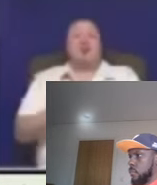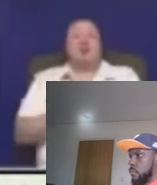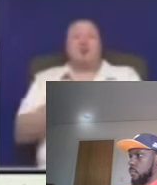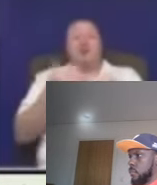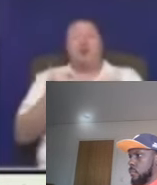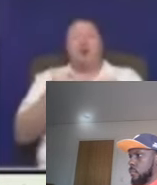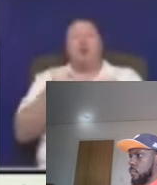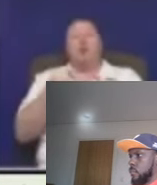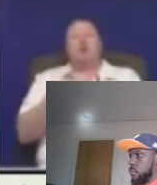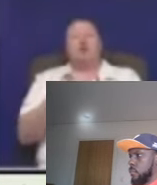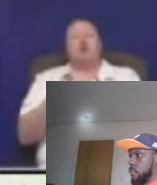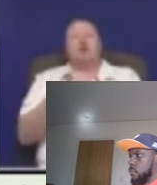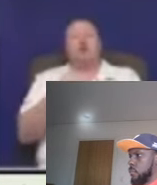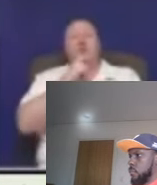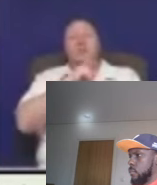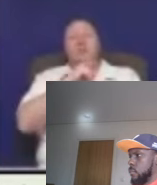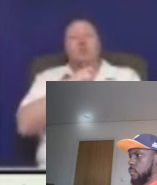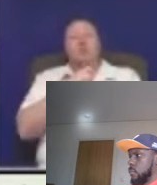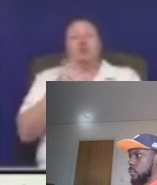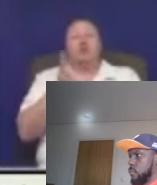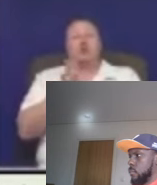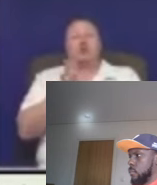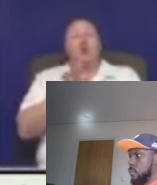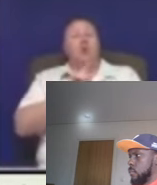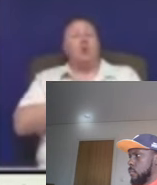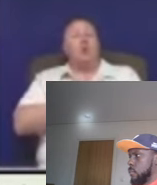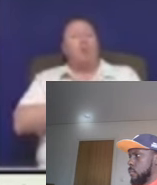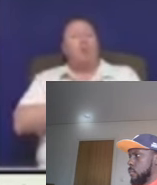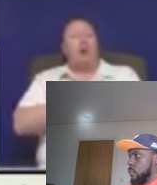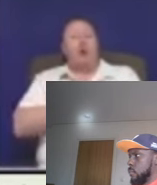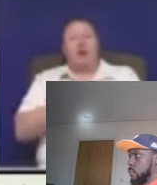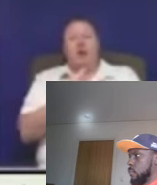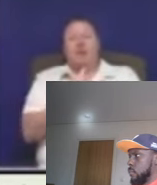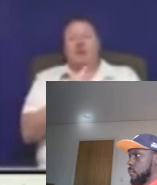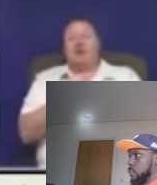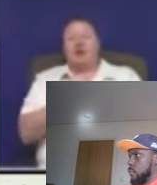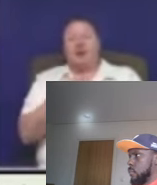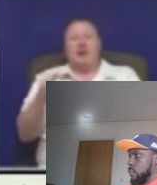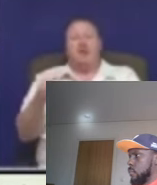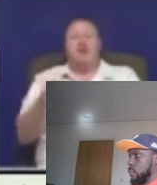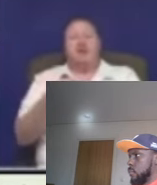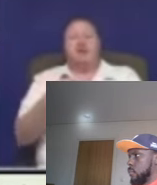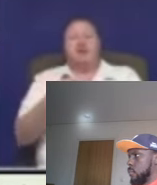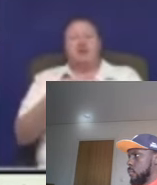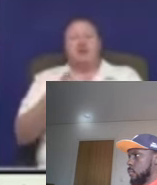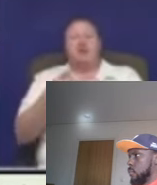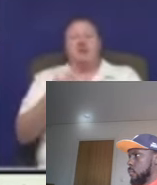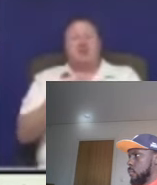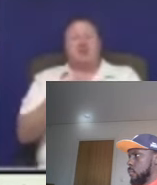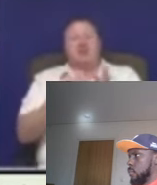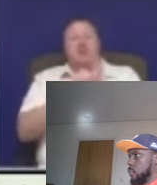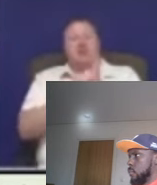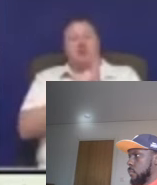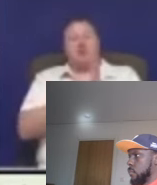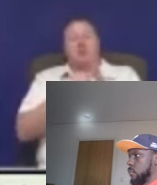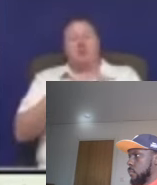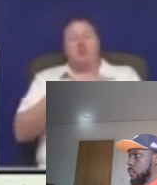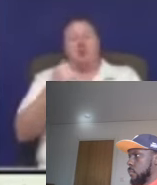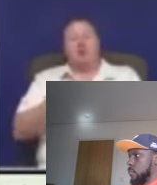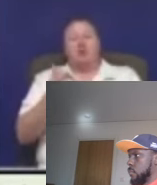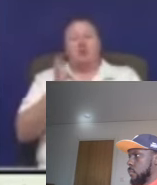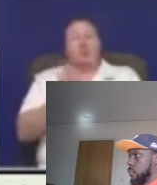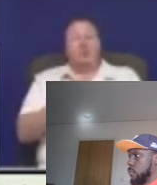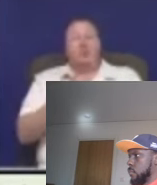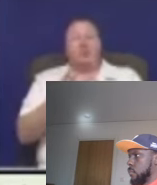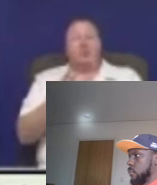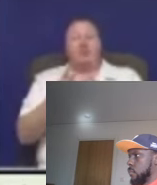this opportunity to lay out the root causes of these delays, provide specific examples of affected projects, and